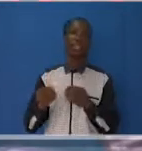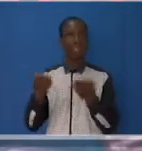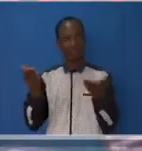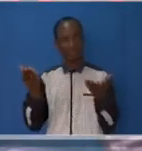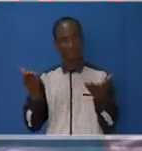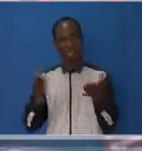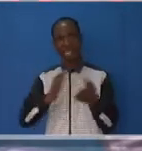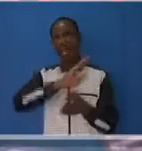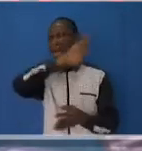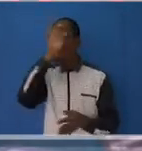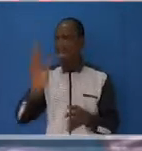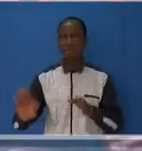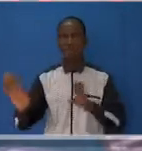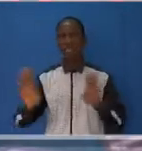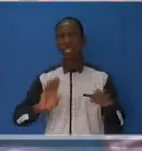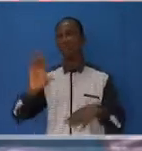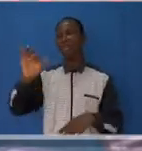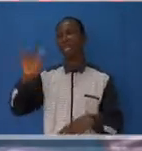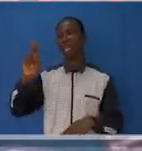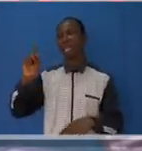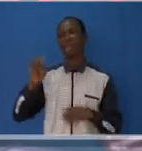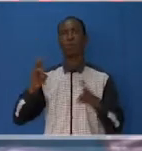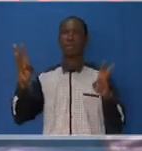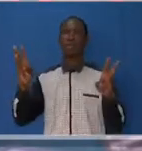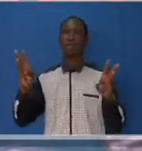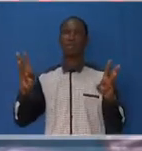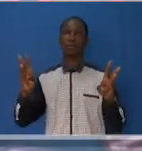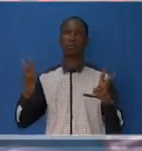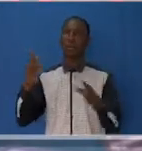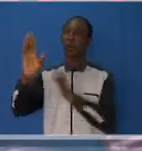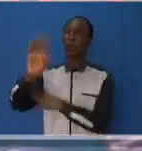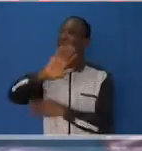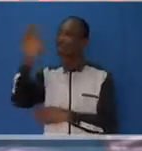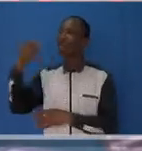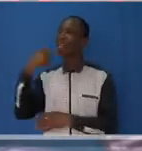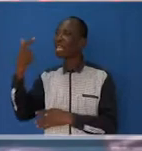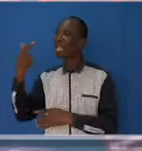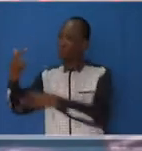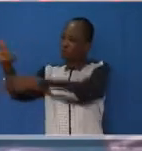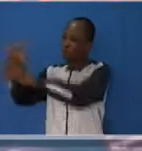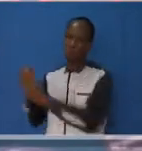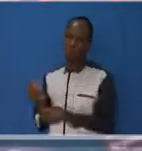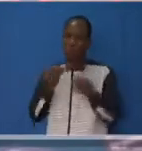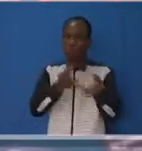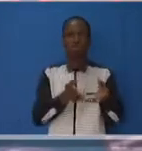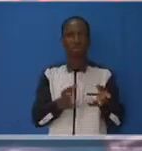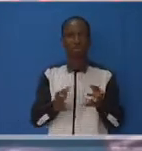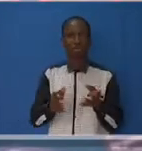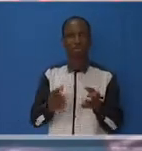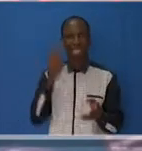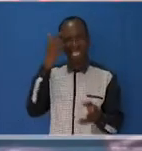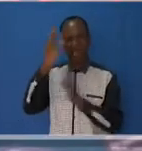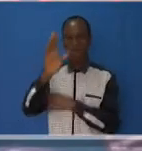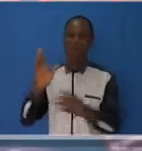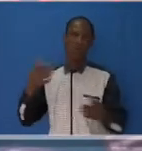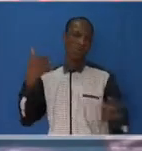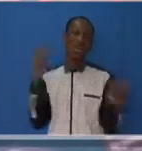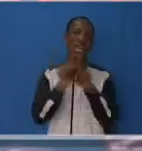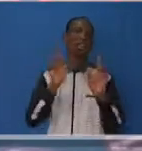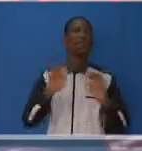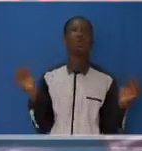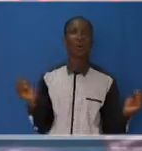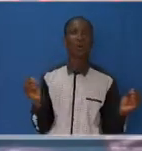deɛ Yankopɔn kaeɛ no yɛmfa mma ɔsom mu ne yɛyɛ yɛ adwene sɛ Yankopɔn bɛfa ne saa Yankopon on